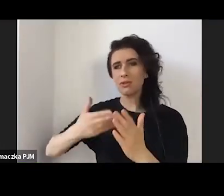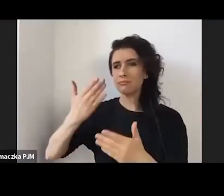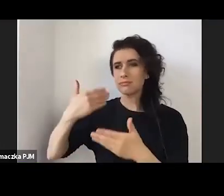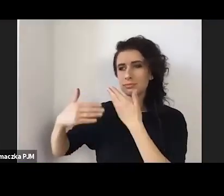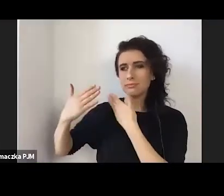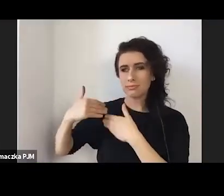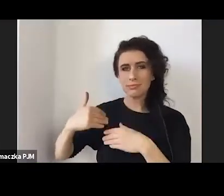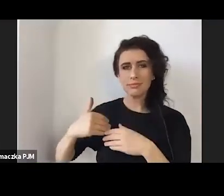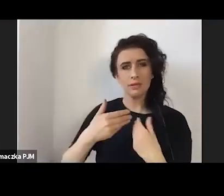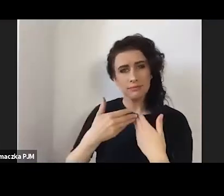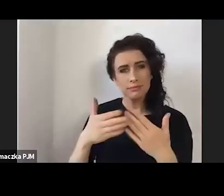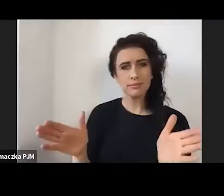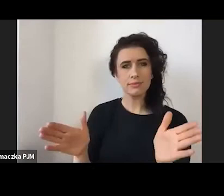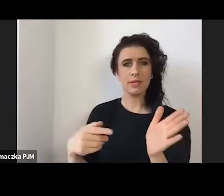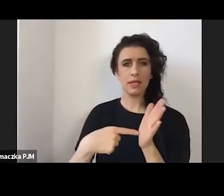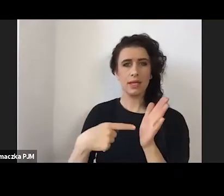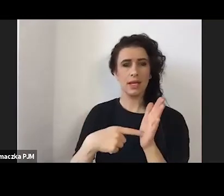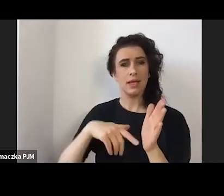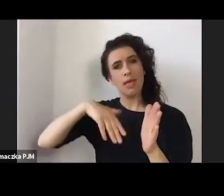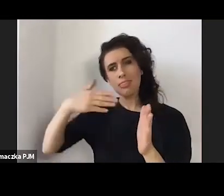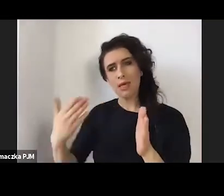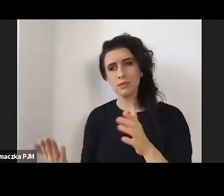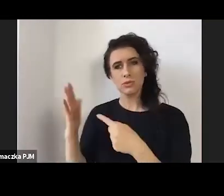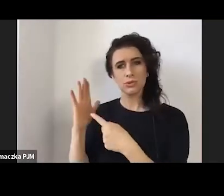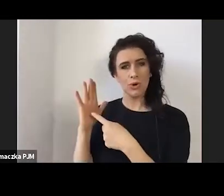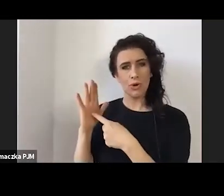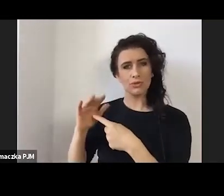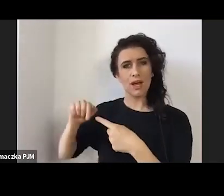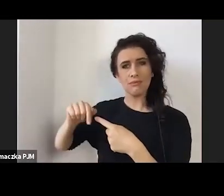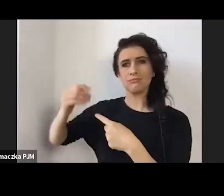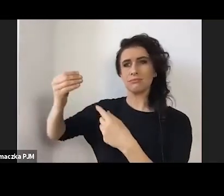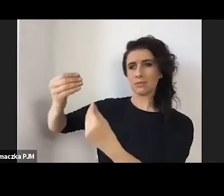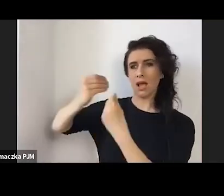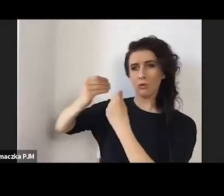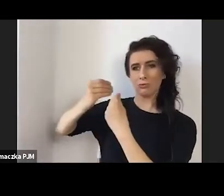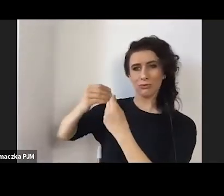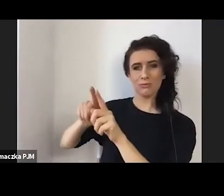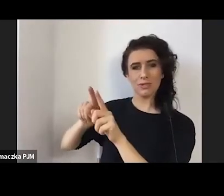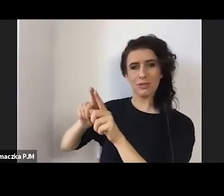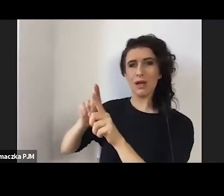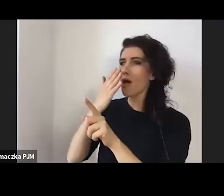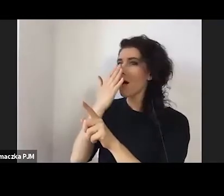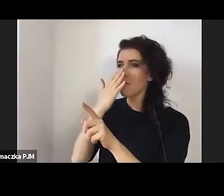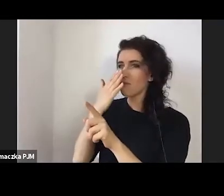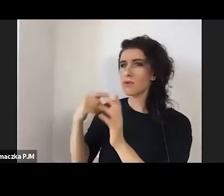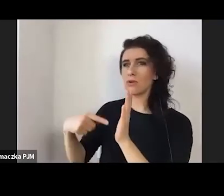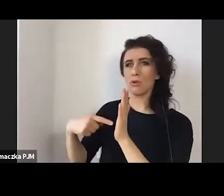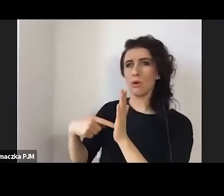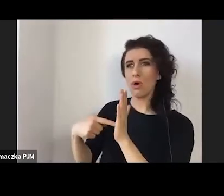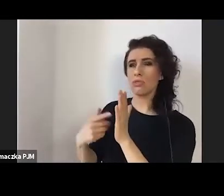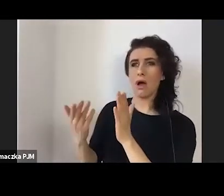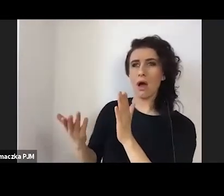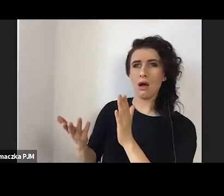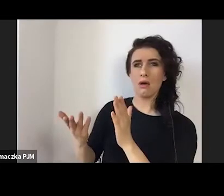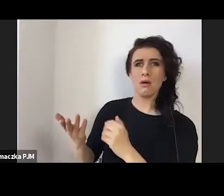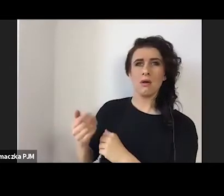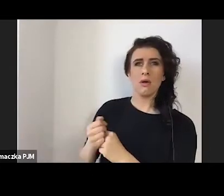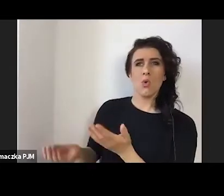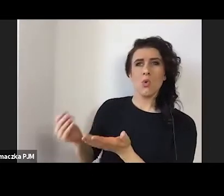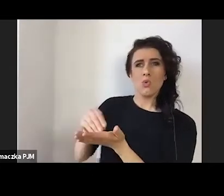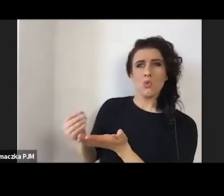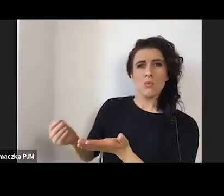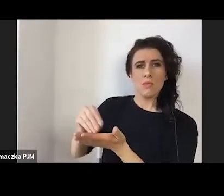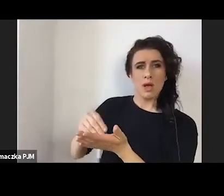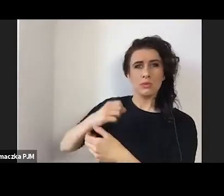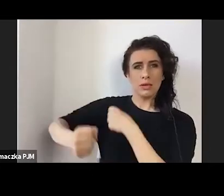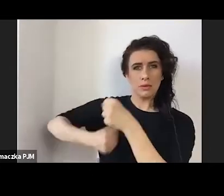hand, we learned how to complement our work, like how to, with the experience that we were gaining,